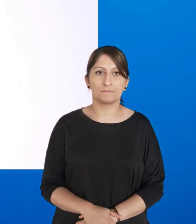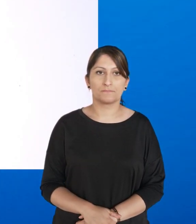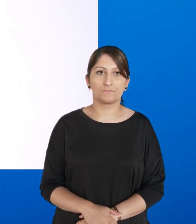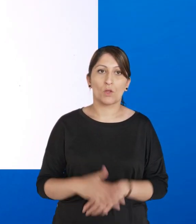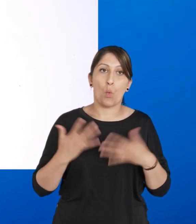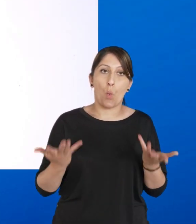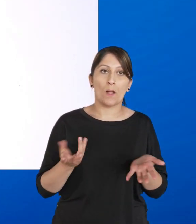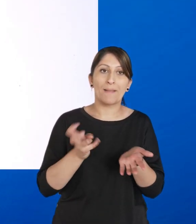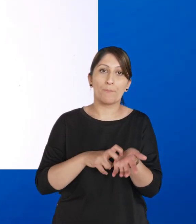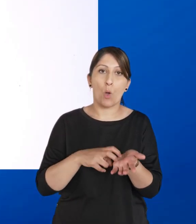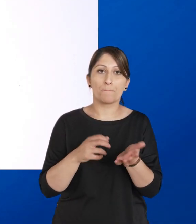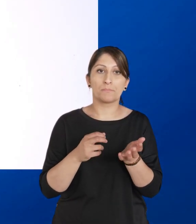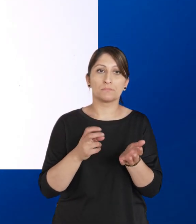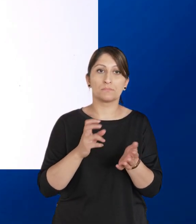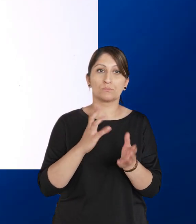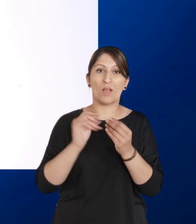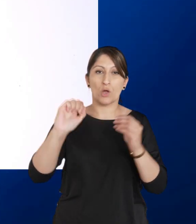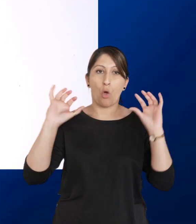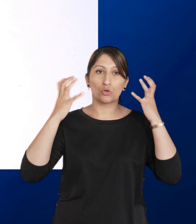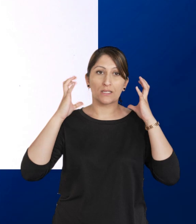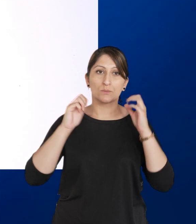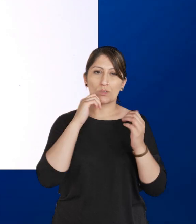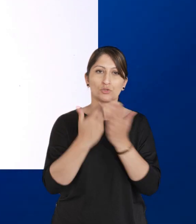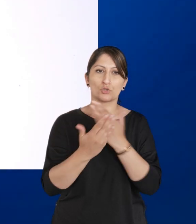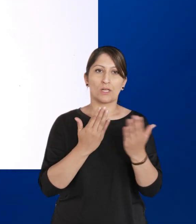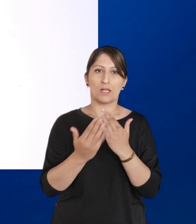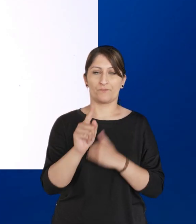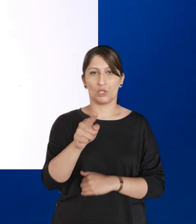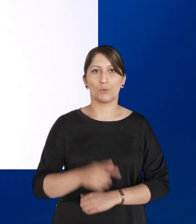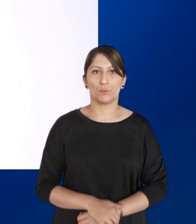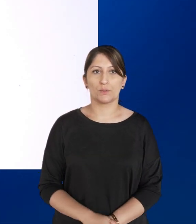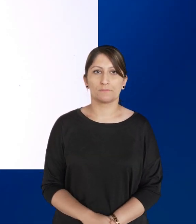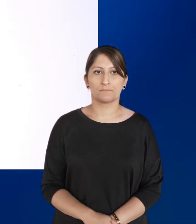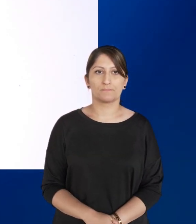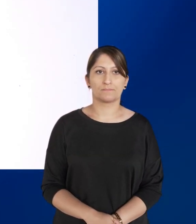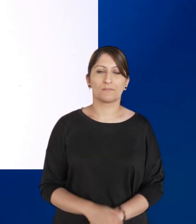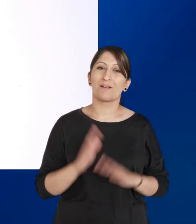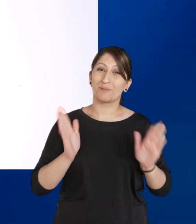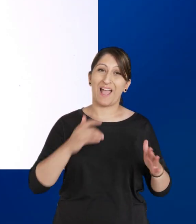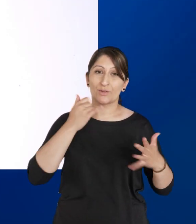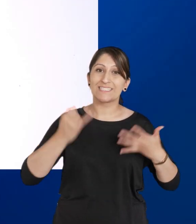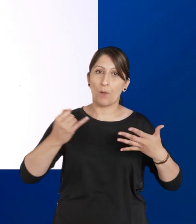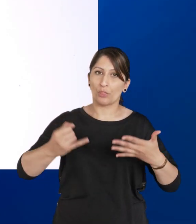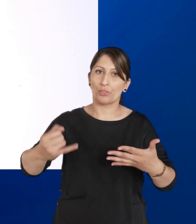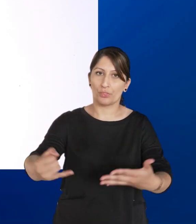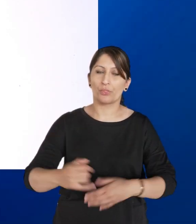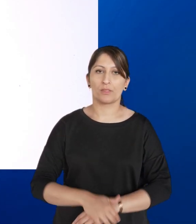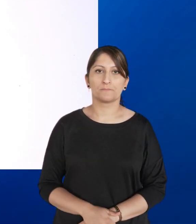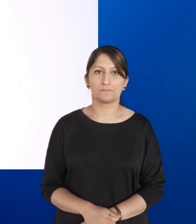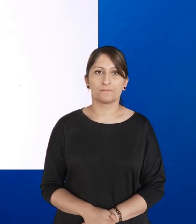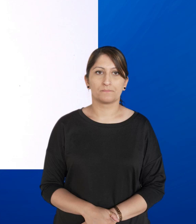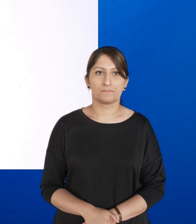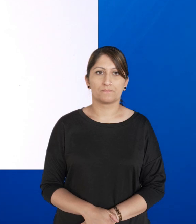Alternatively, book an appointment with your audiologist and they will do this for you. This needs to be done every 6